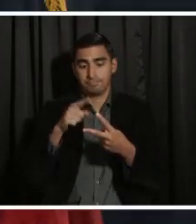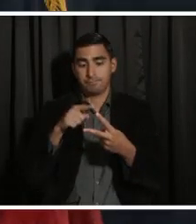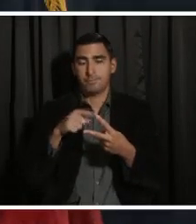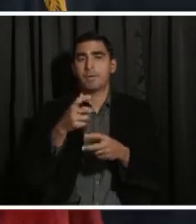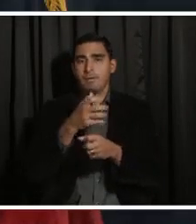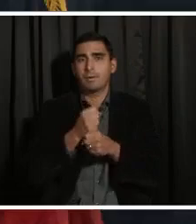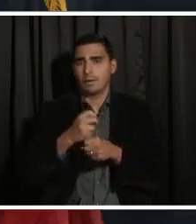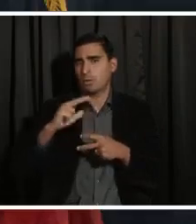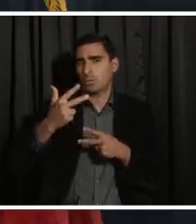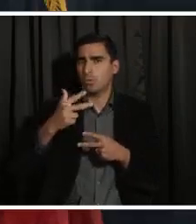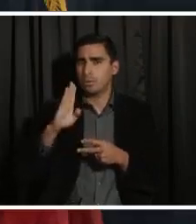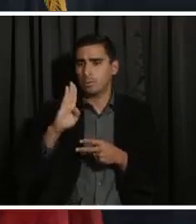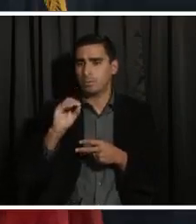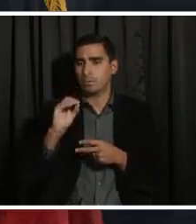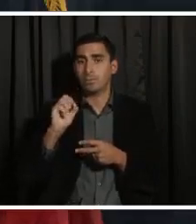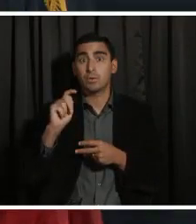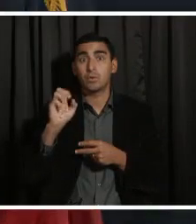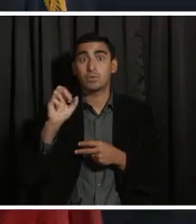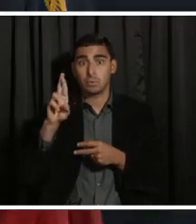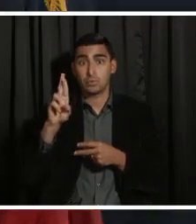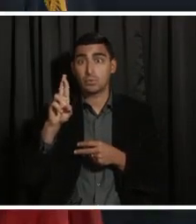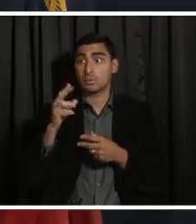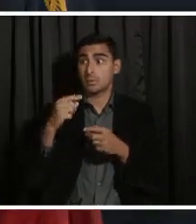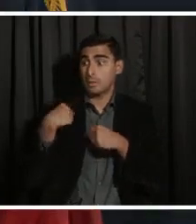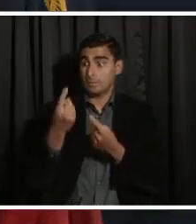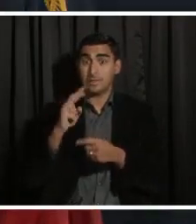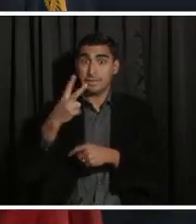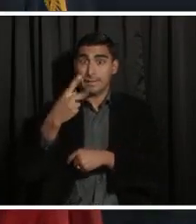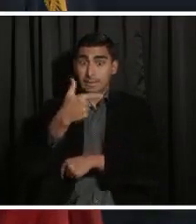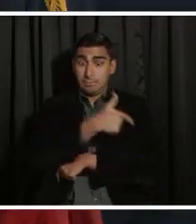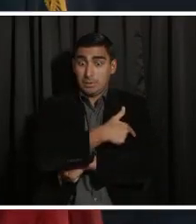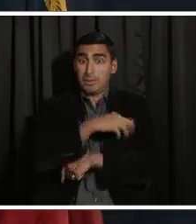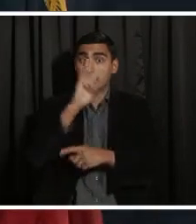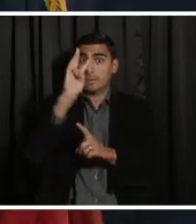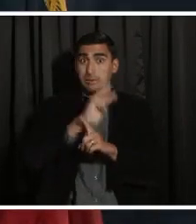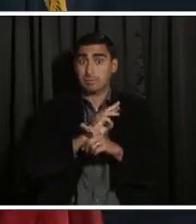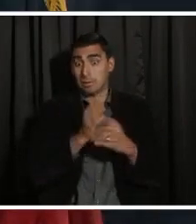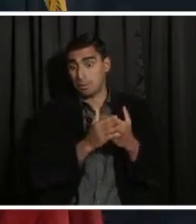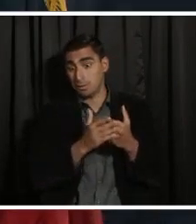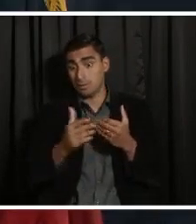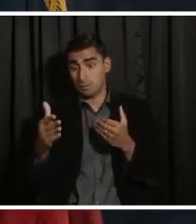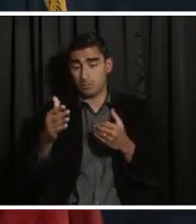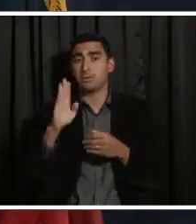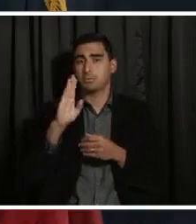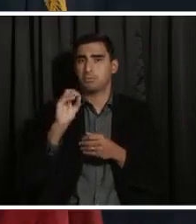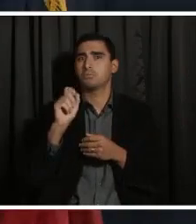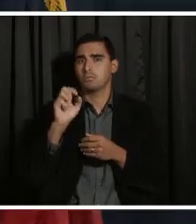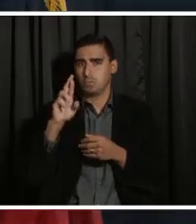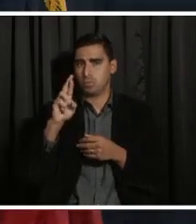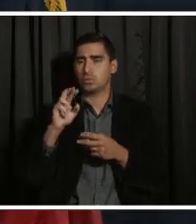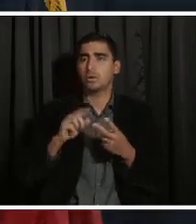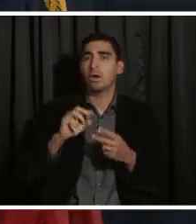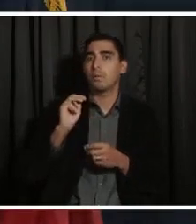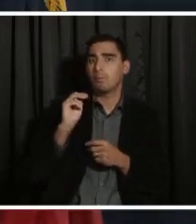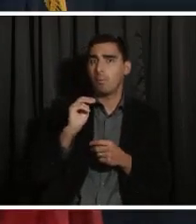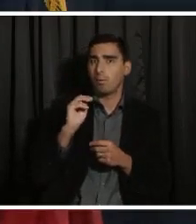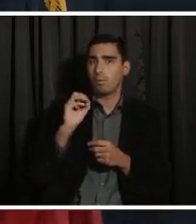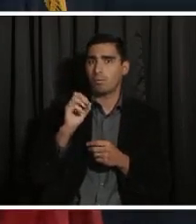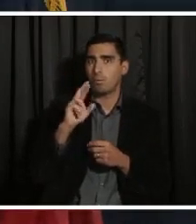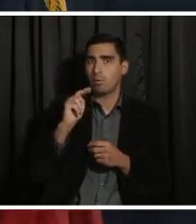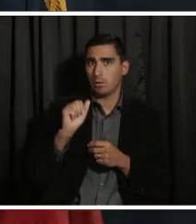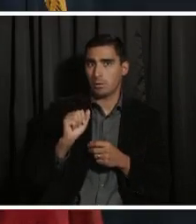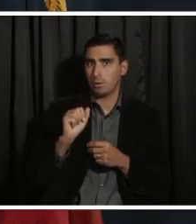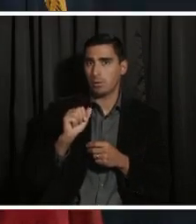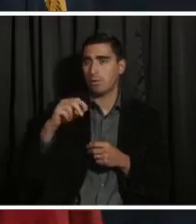booster. If it's been 6 months, get the booster. Pfizer's already approved. Moderna and J&J should be available really in the next day or